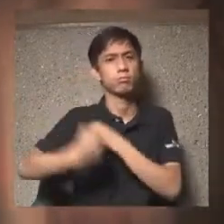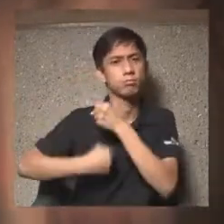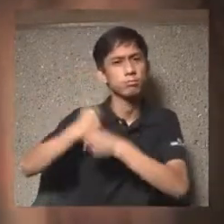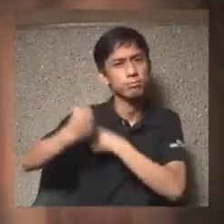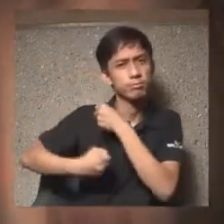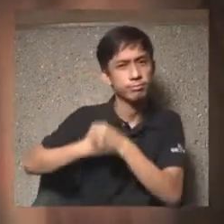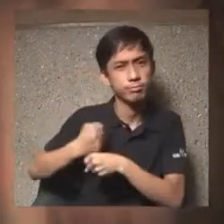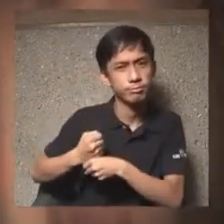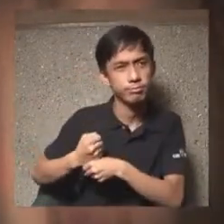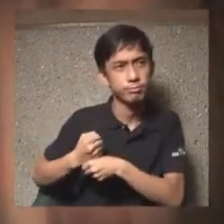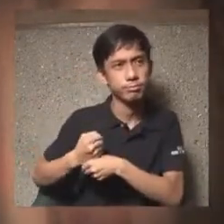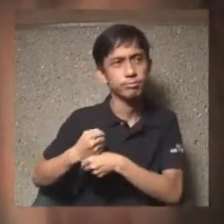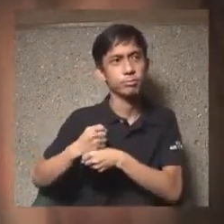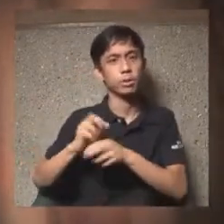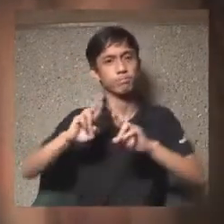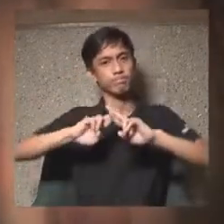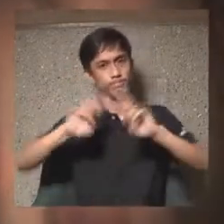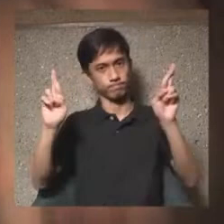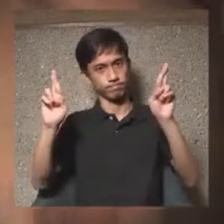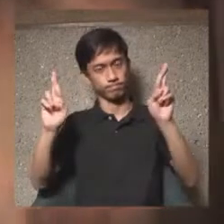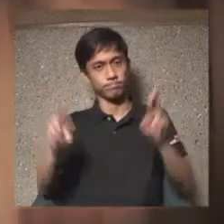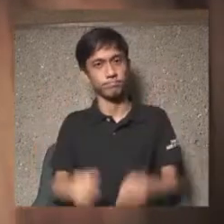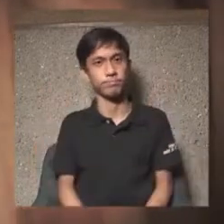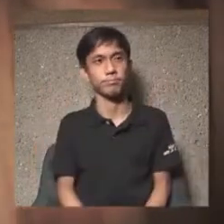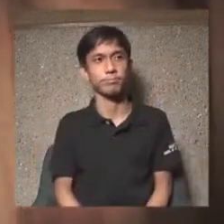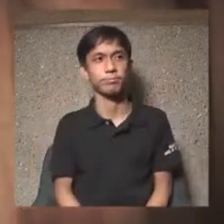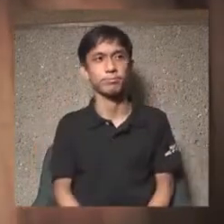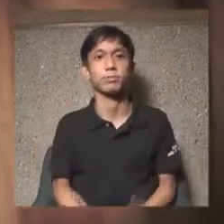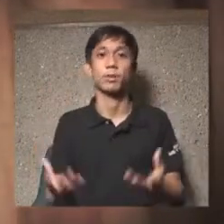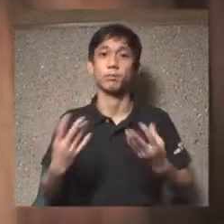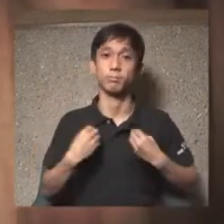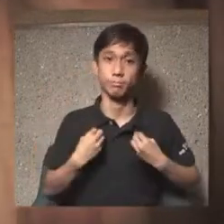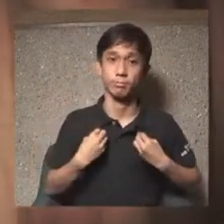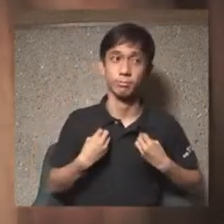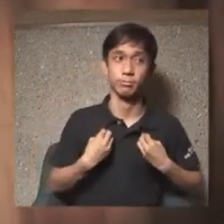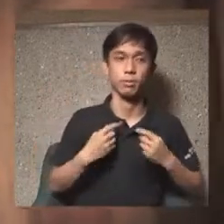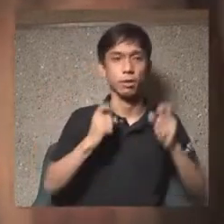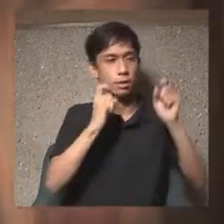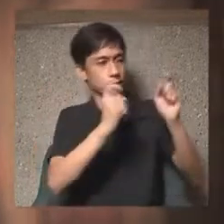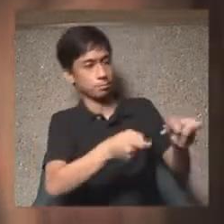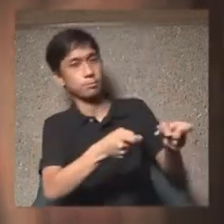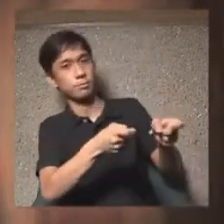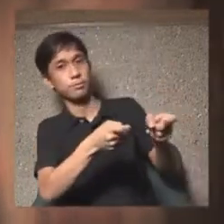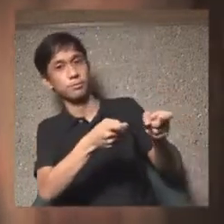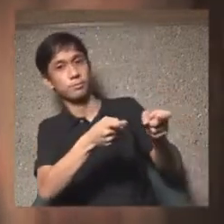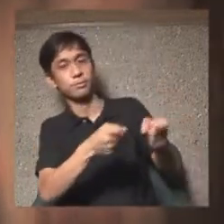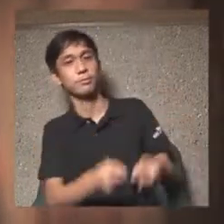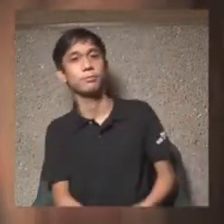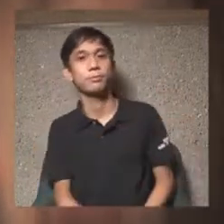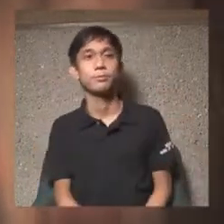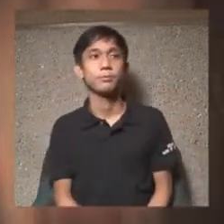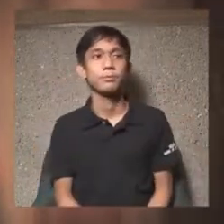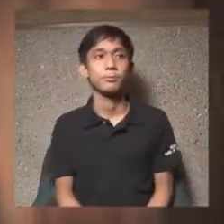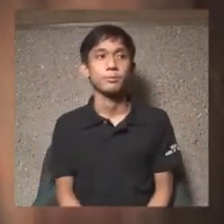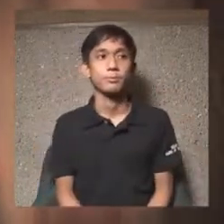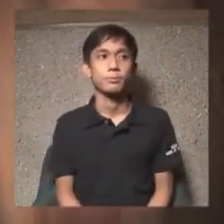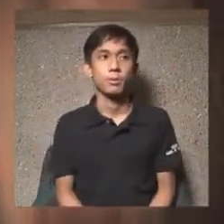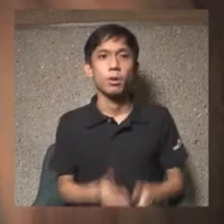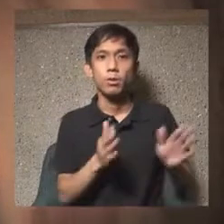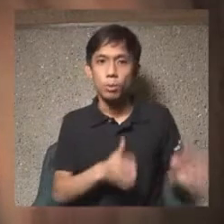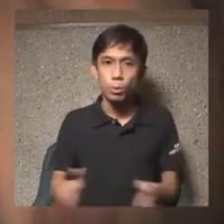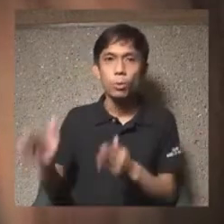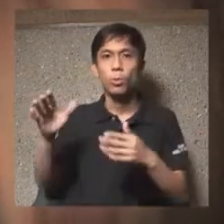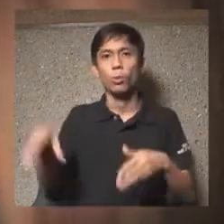prize. Wedding bells rang in the air, but something goes wrong. And here comes the text from Genesis 29,